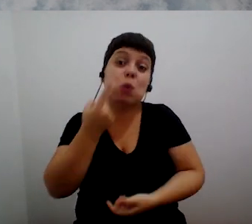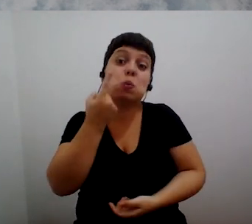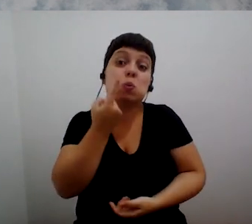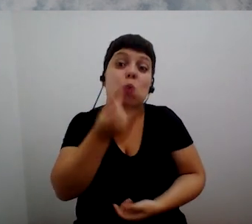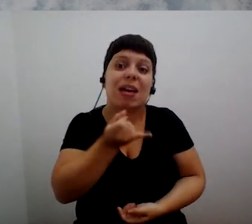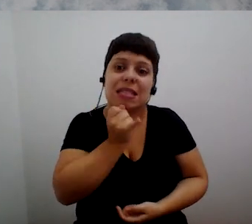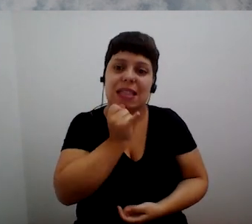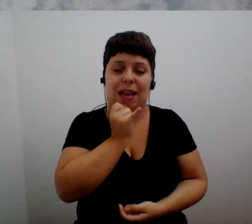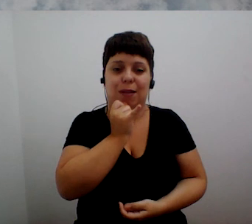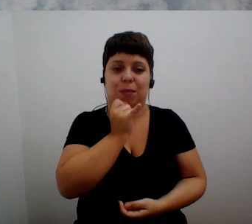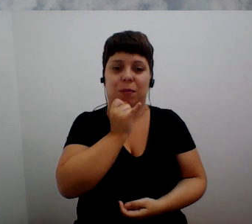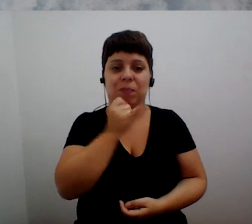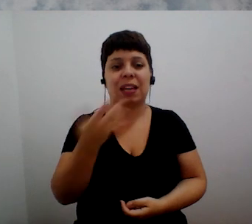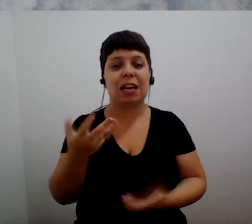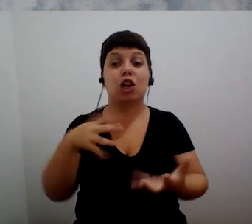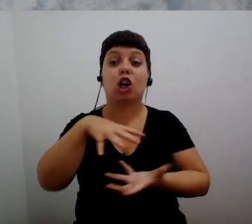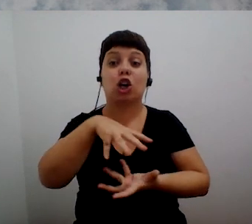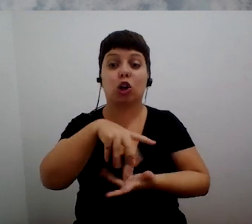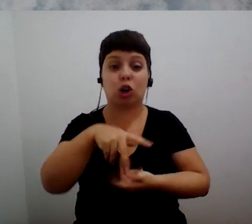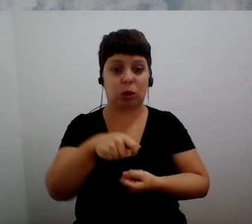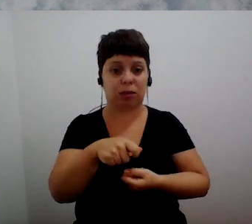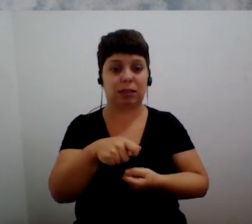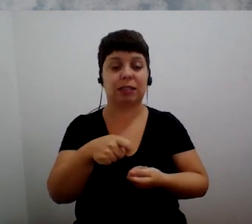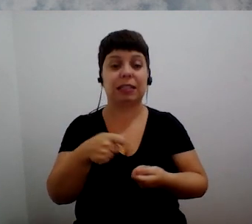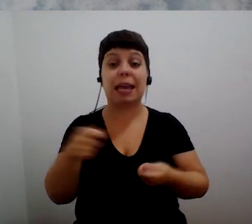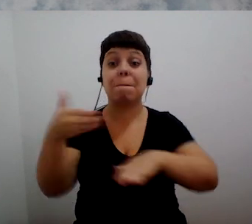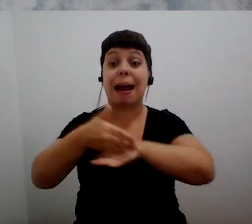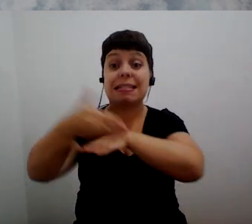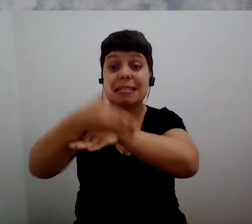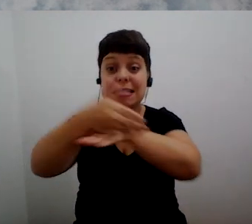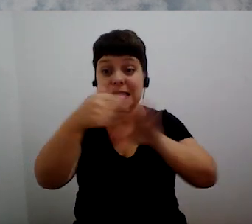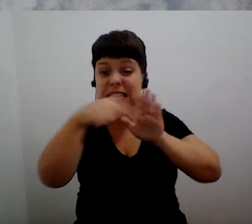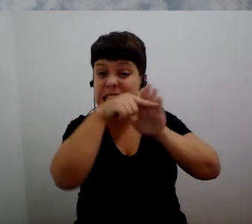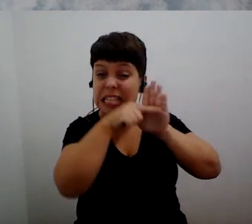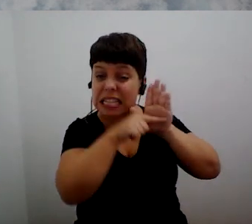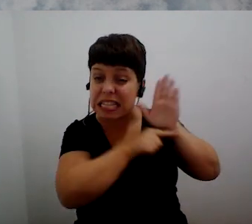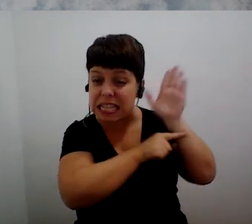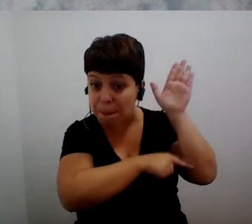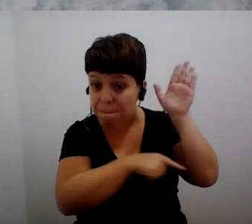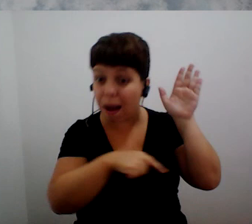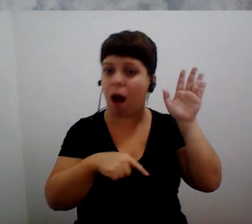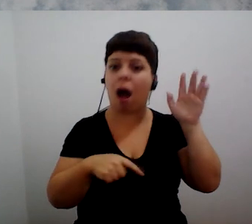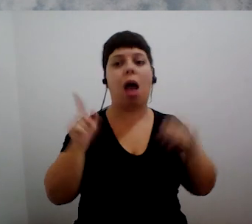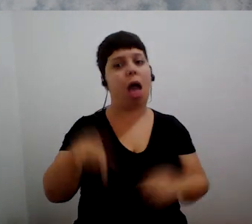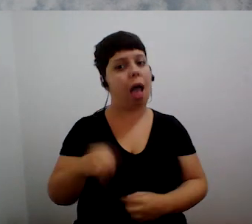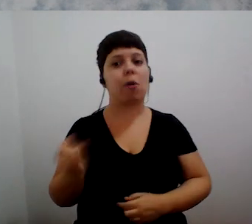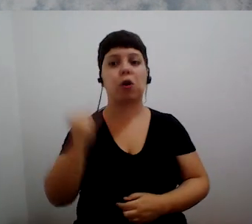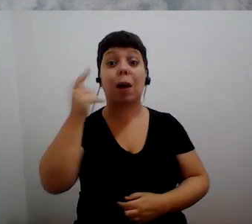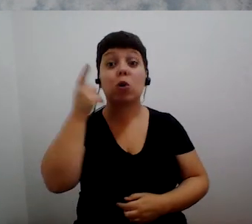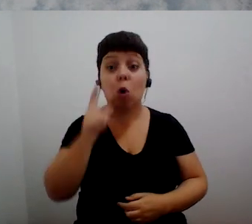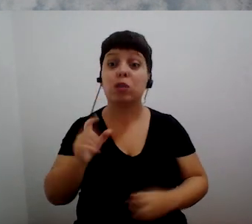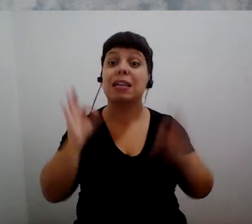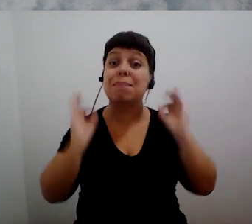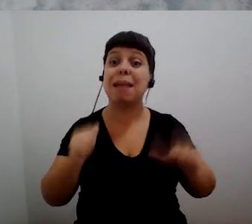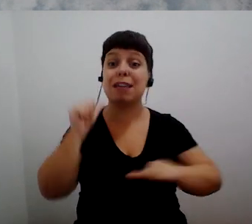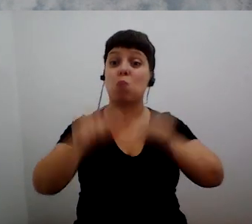and high-level participation is also key in order to move the agenda forward. Also to sort of finish